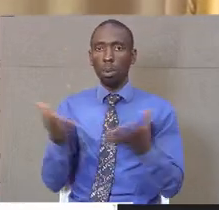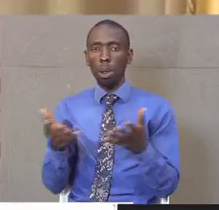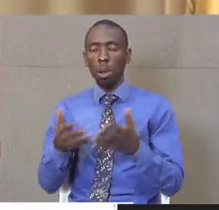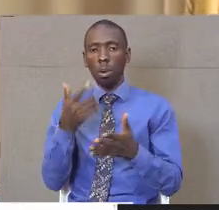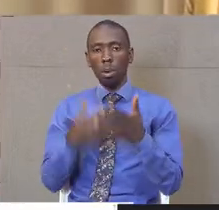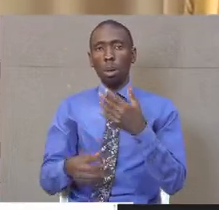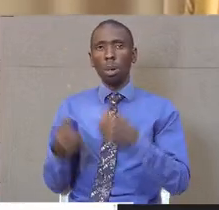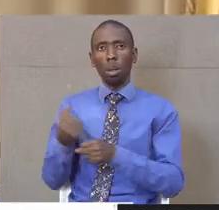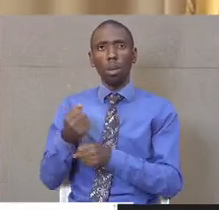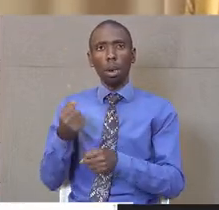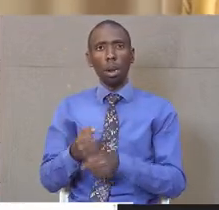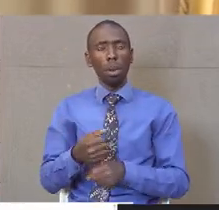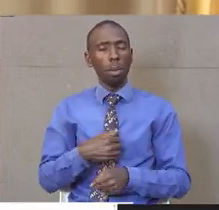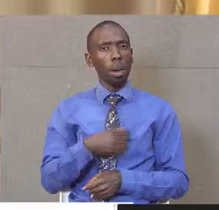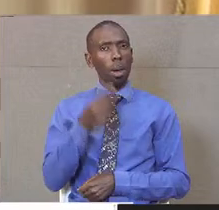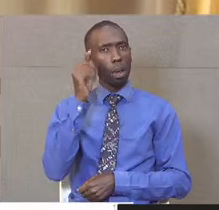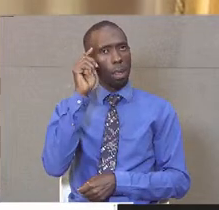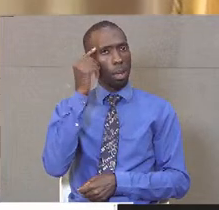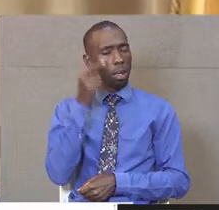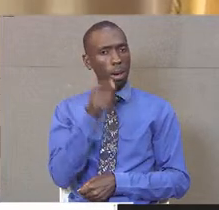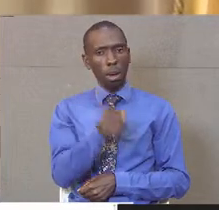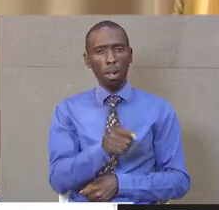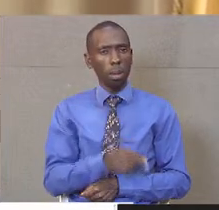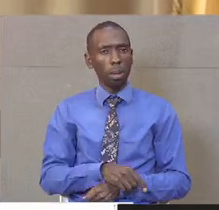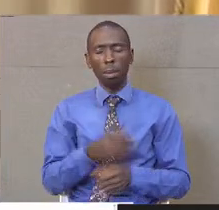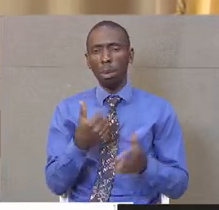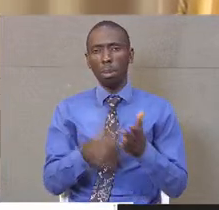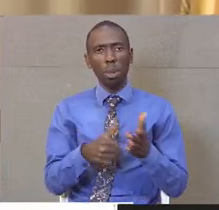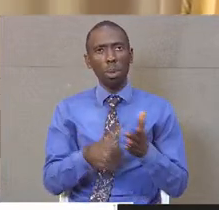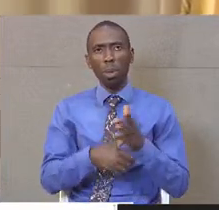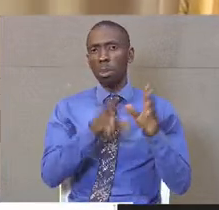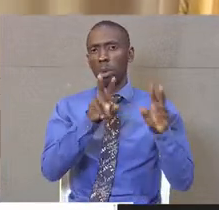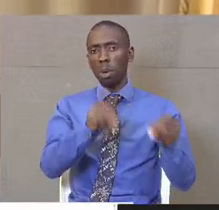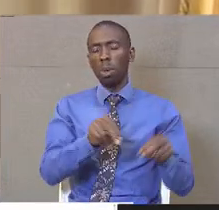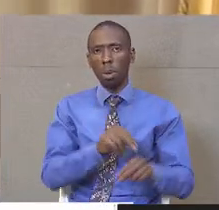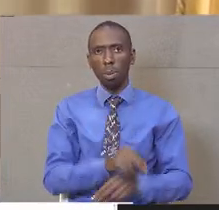done. I don't think that would really be a problem.